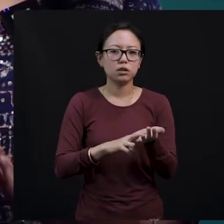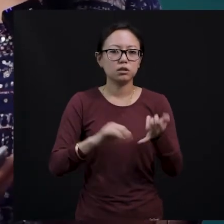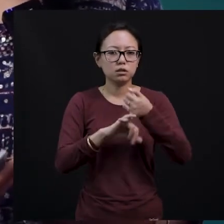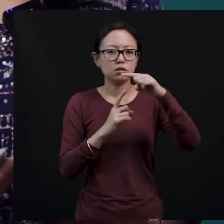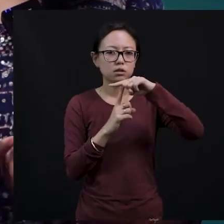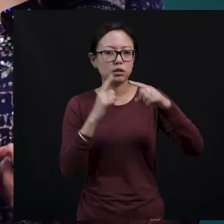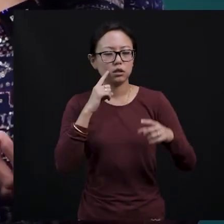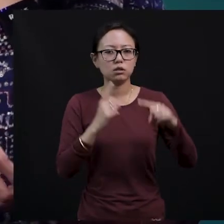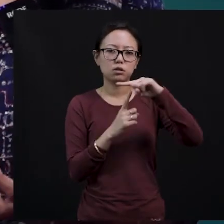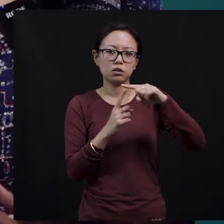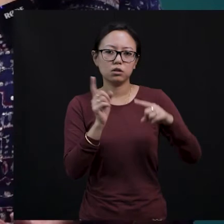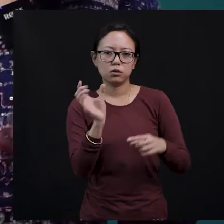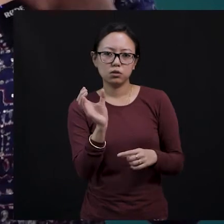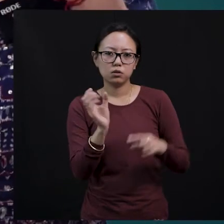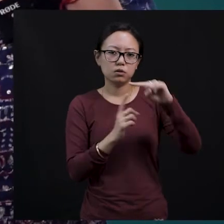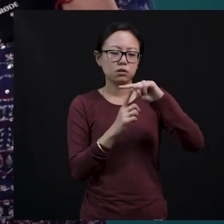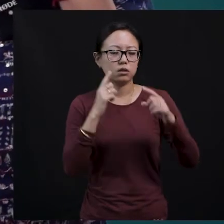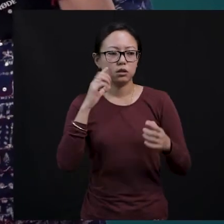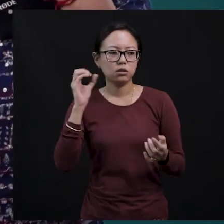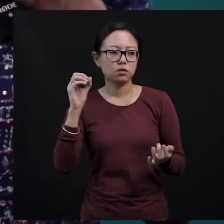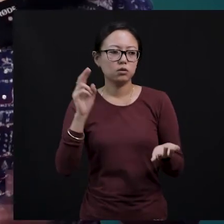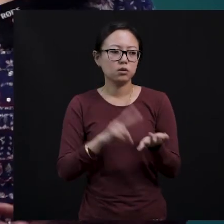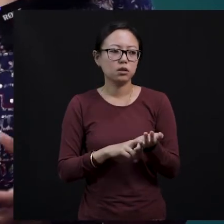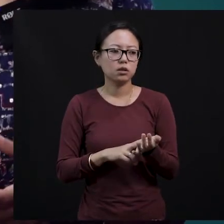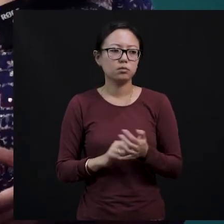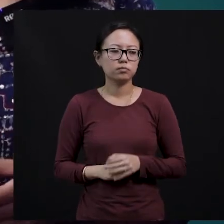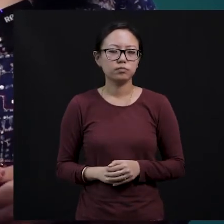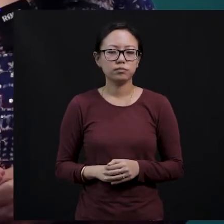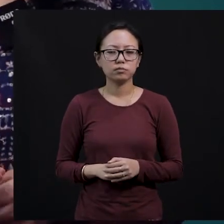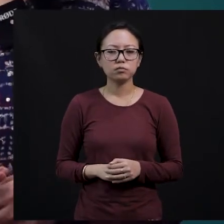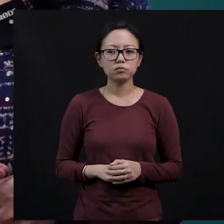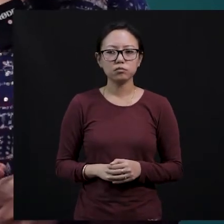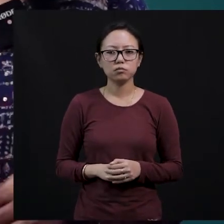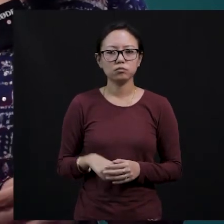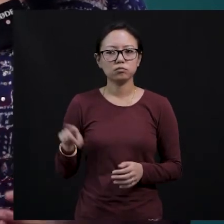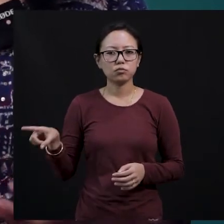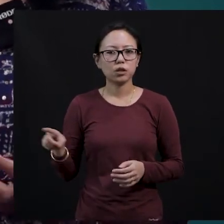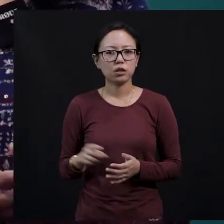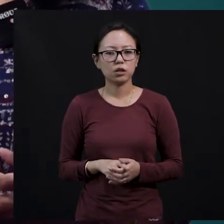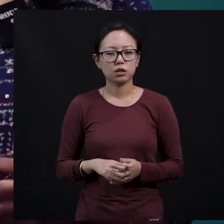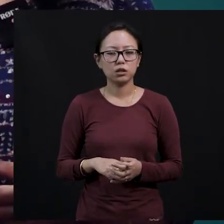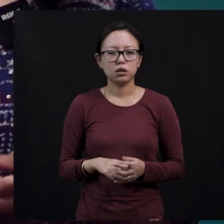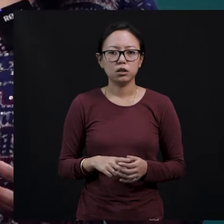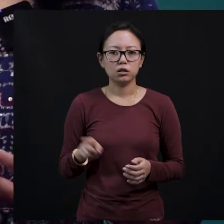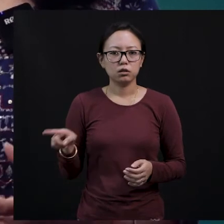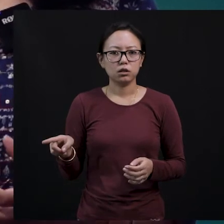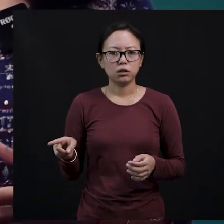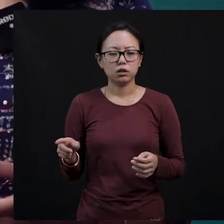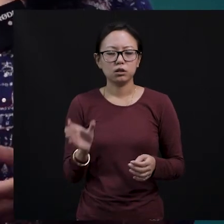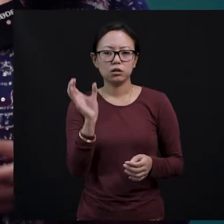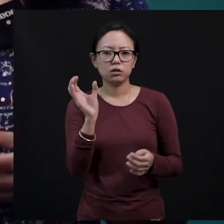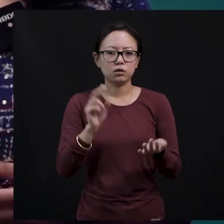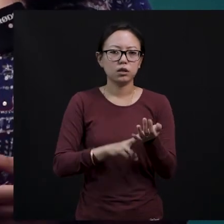the direction of um, making sure that the untouchable or the Dalits or the